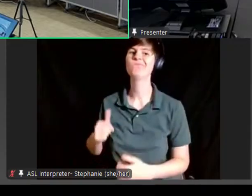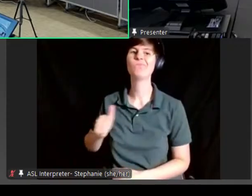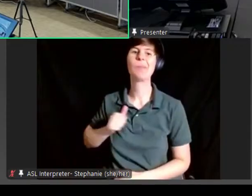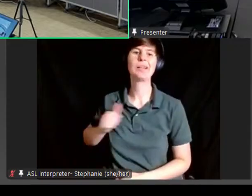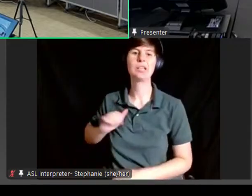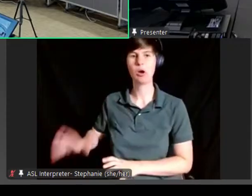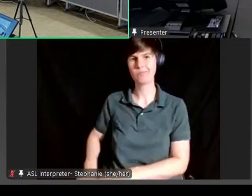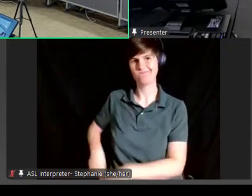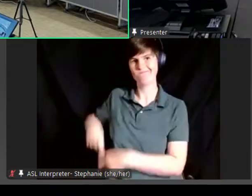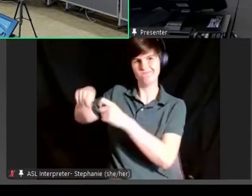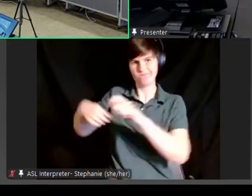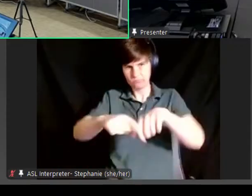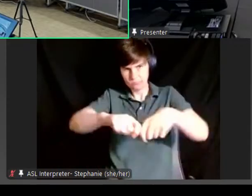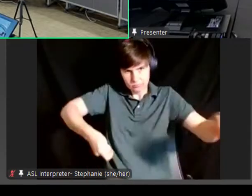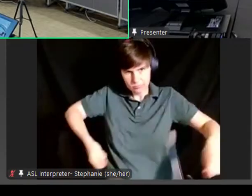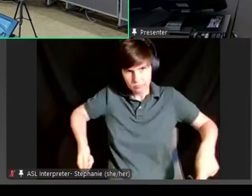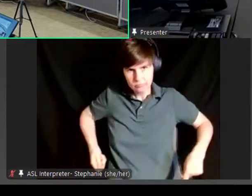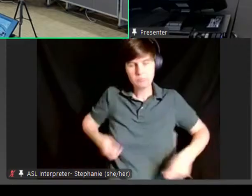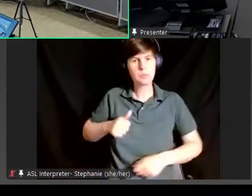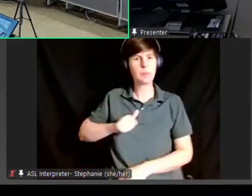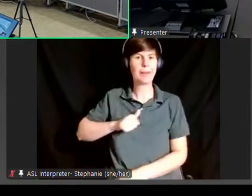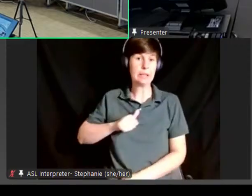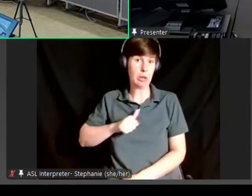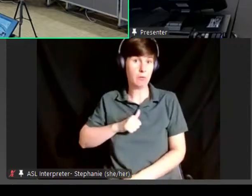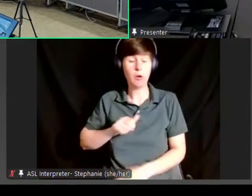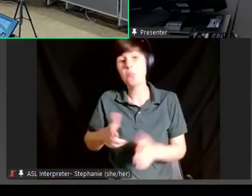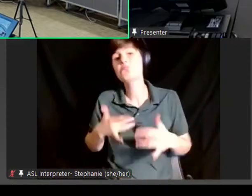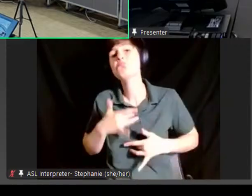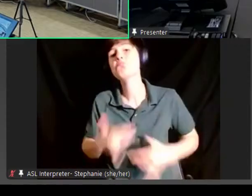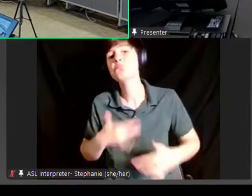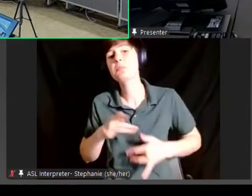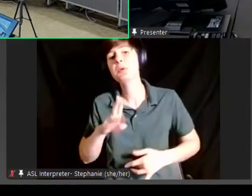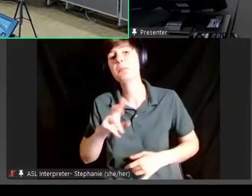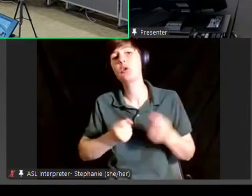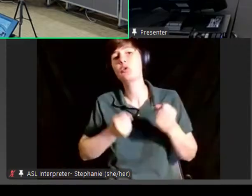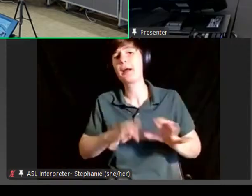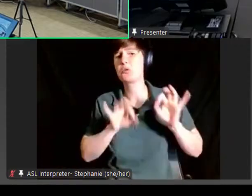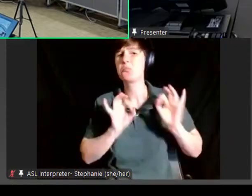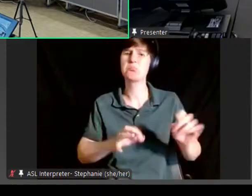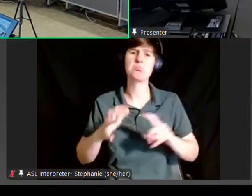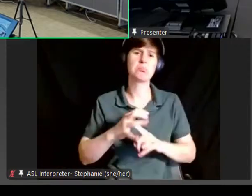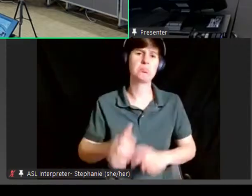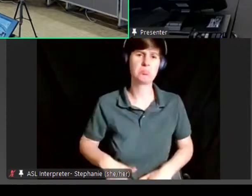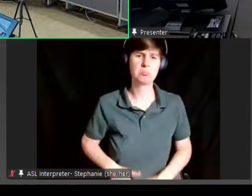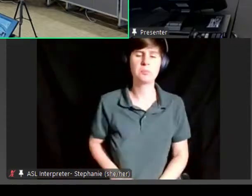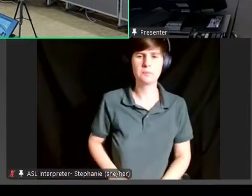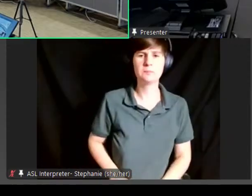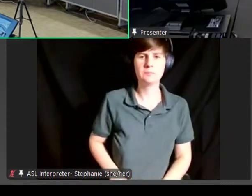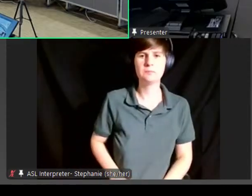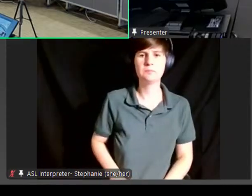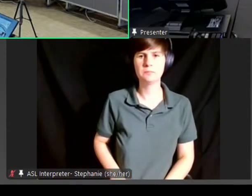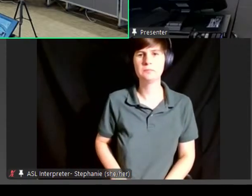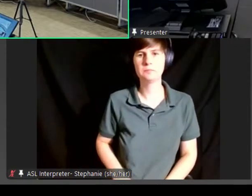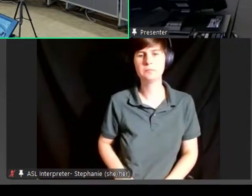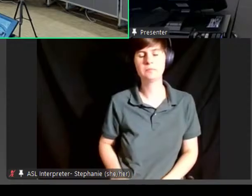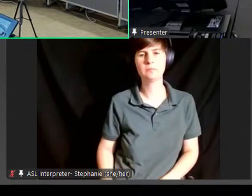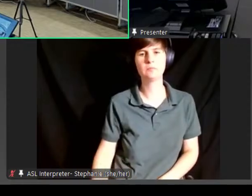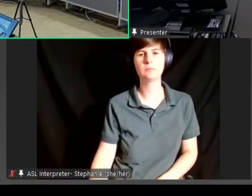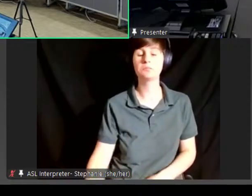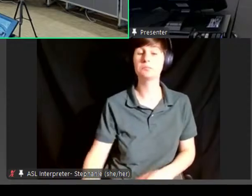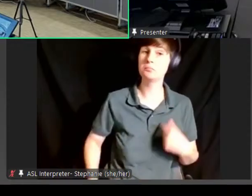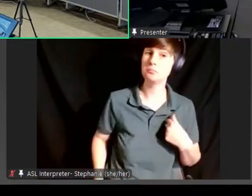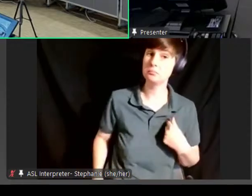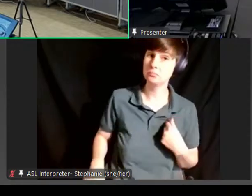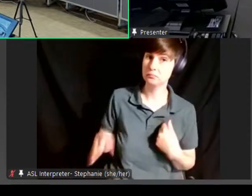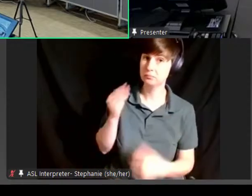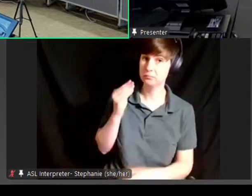thing. But for the most part, most of the bus drivers are great. Yeah. And I just wanted to add, in the instant in which